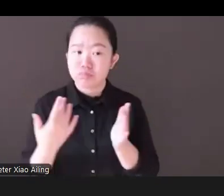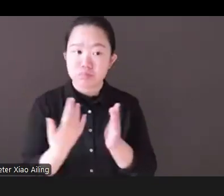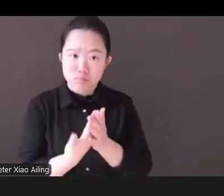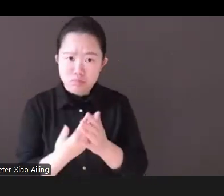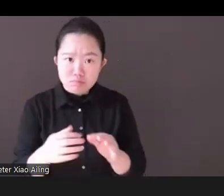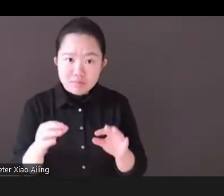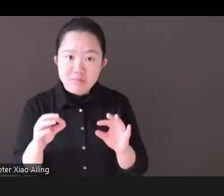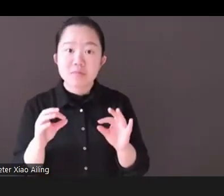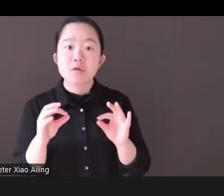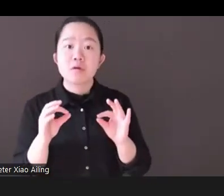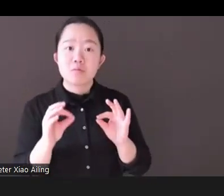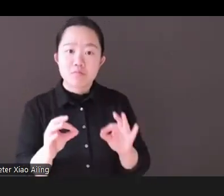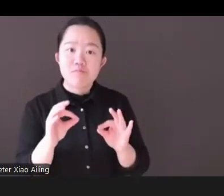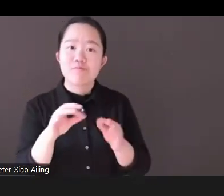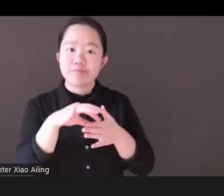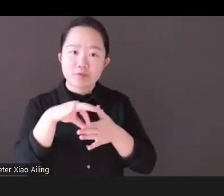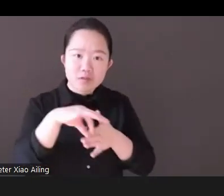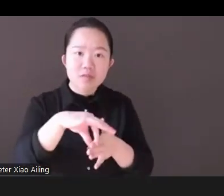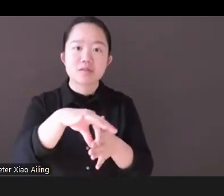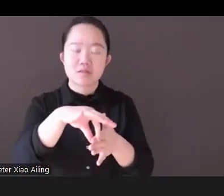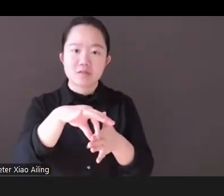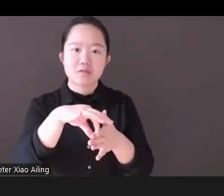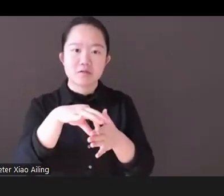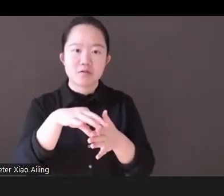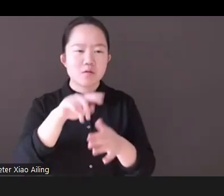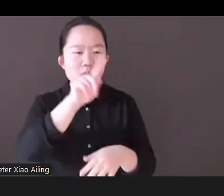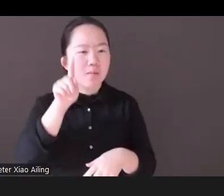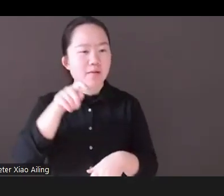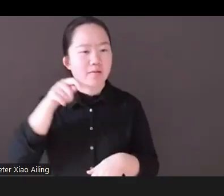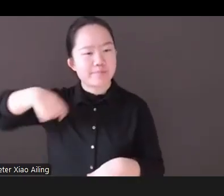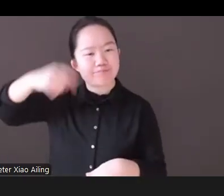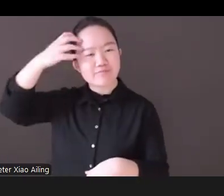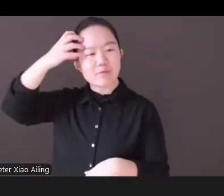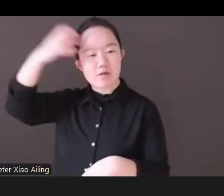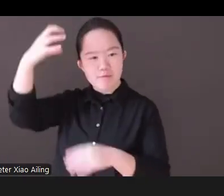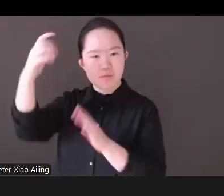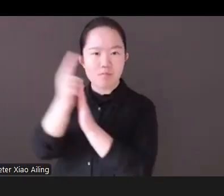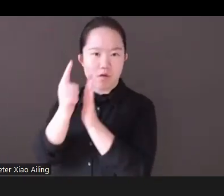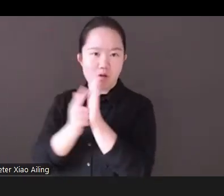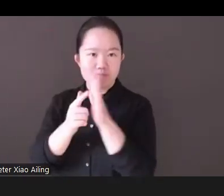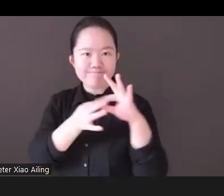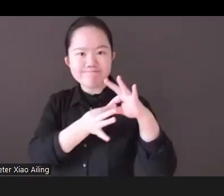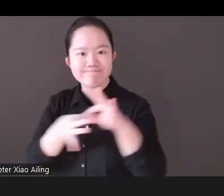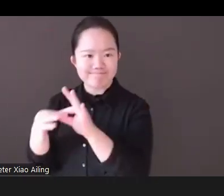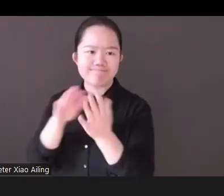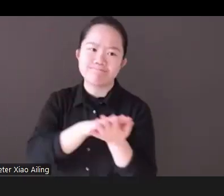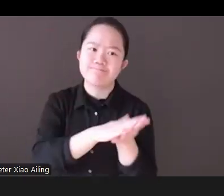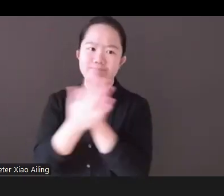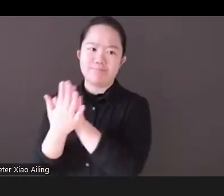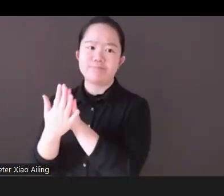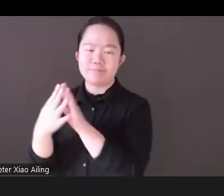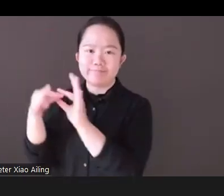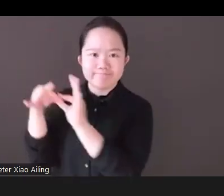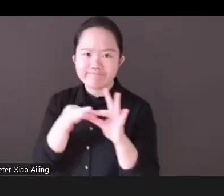It's the law on requirements for accessibility of products and services in Lithuania, and it was adopted